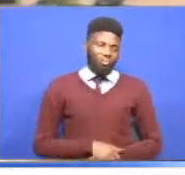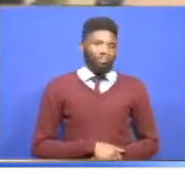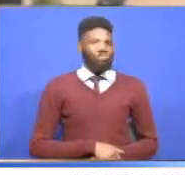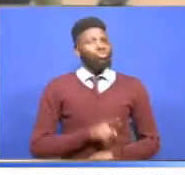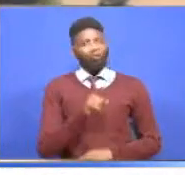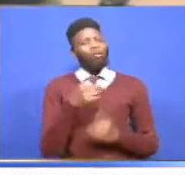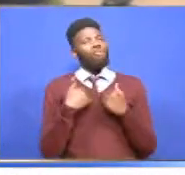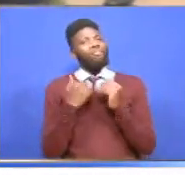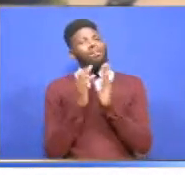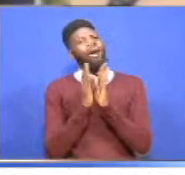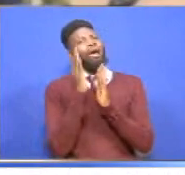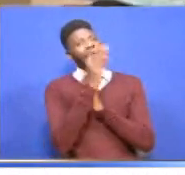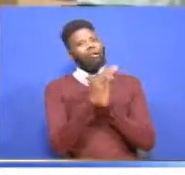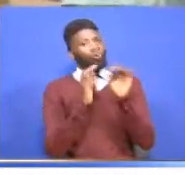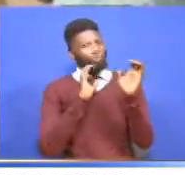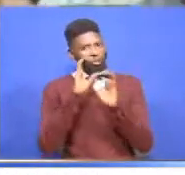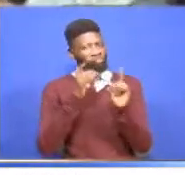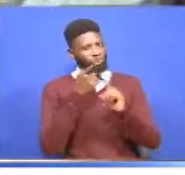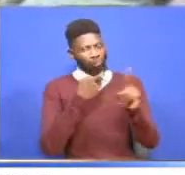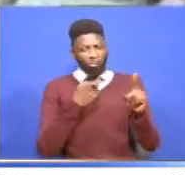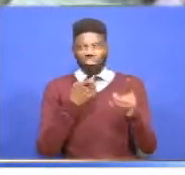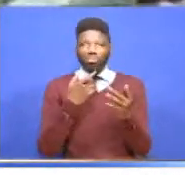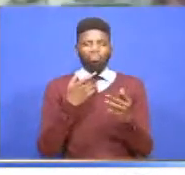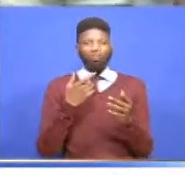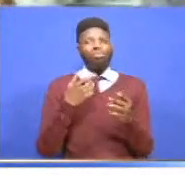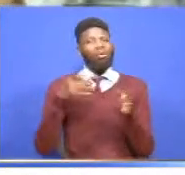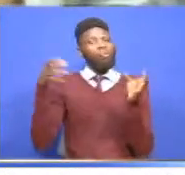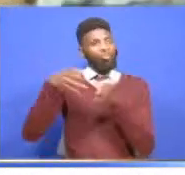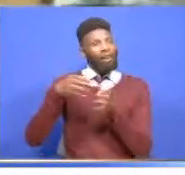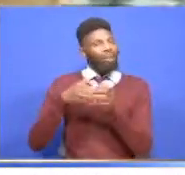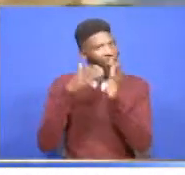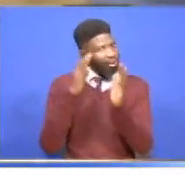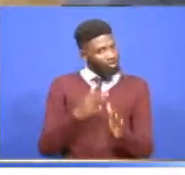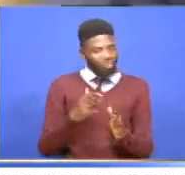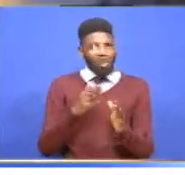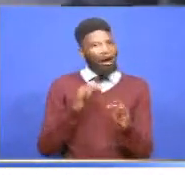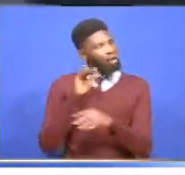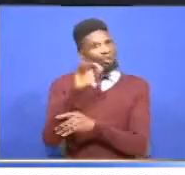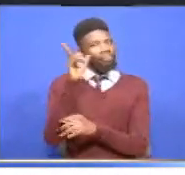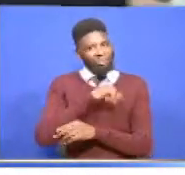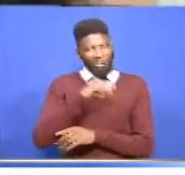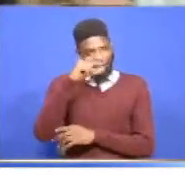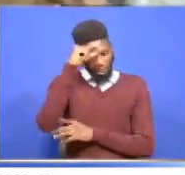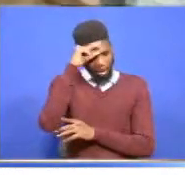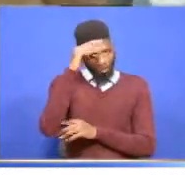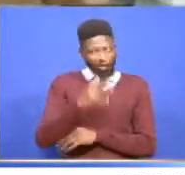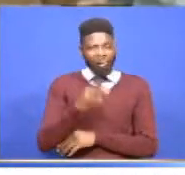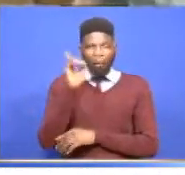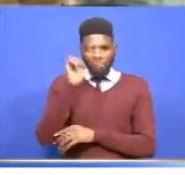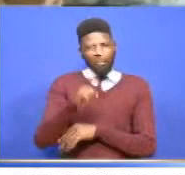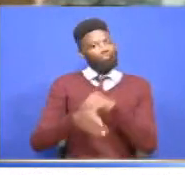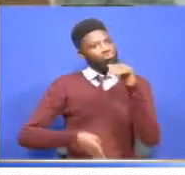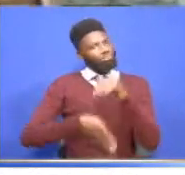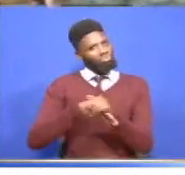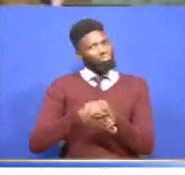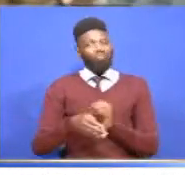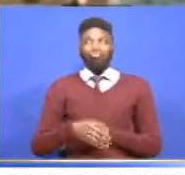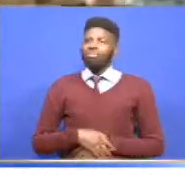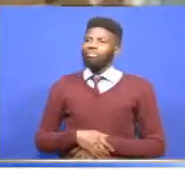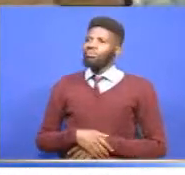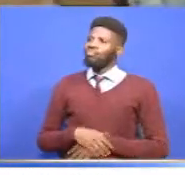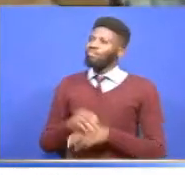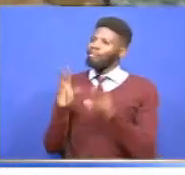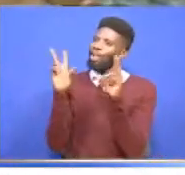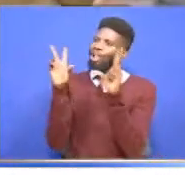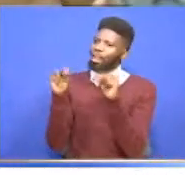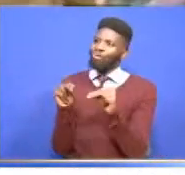direct communication from the party leader that the governor should vacate office? No. I think that is the